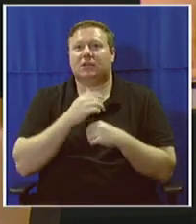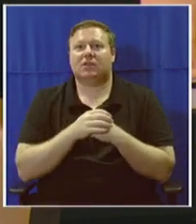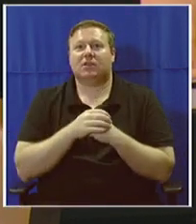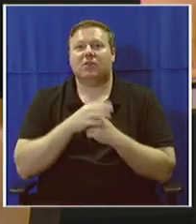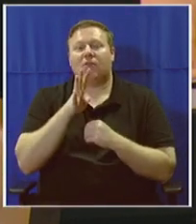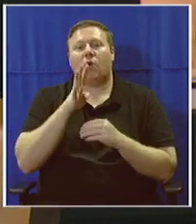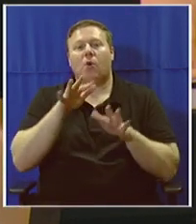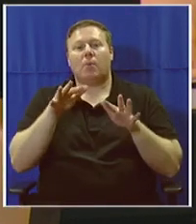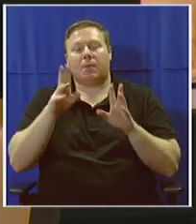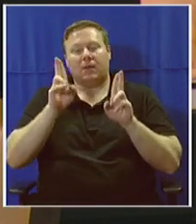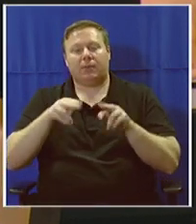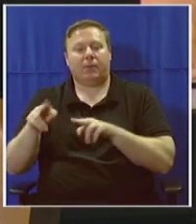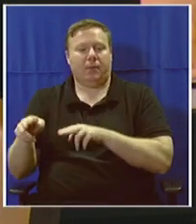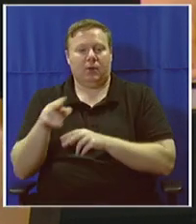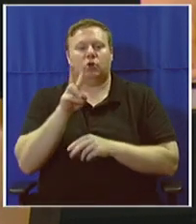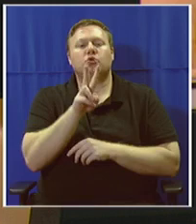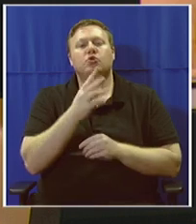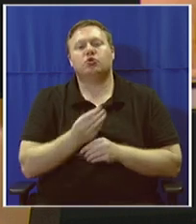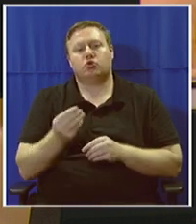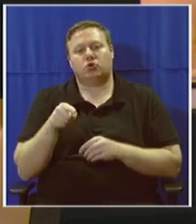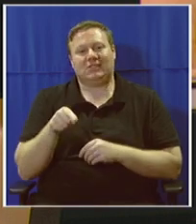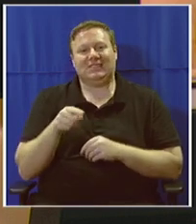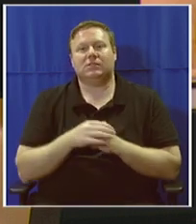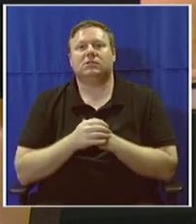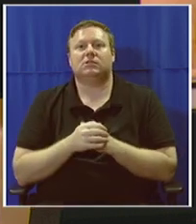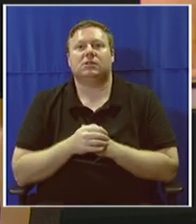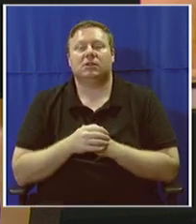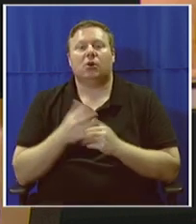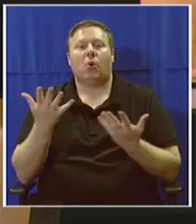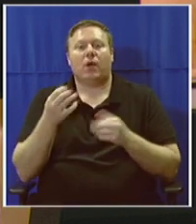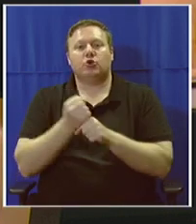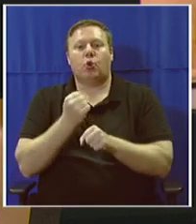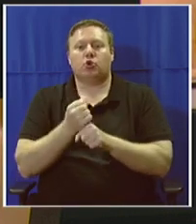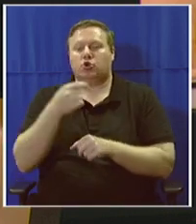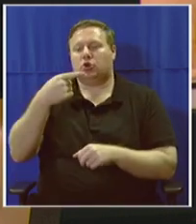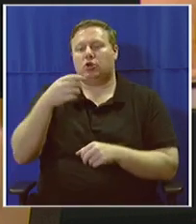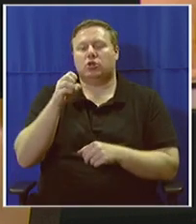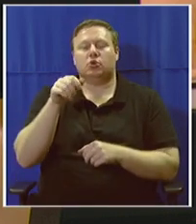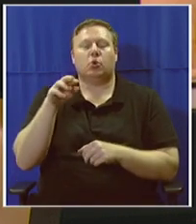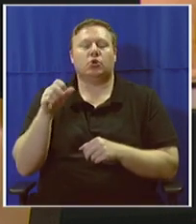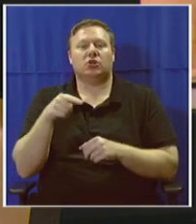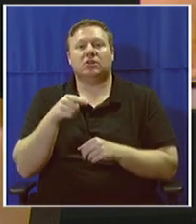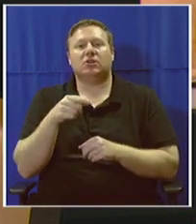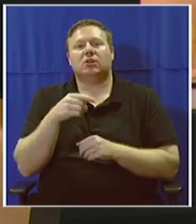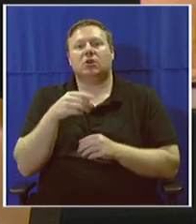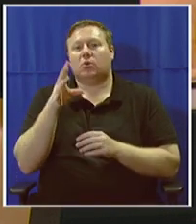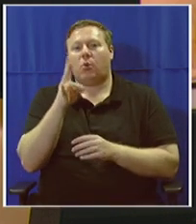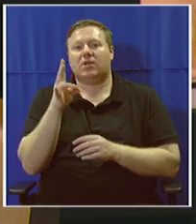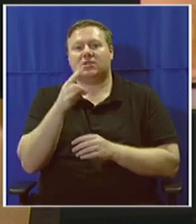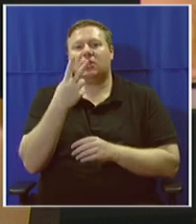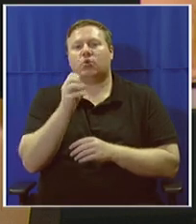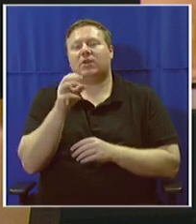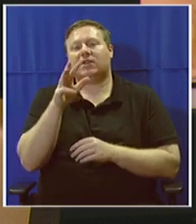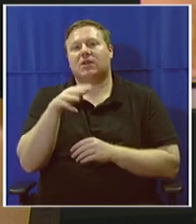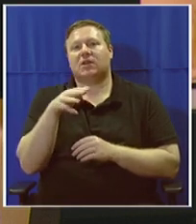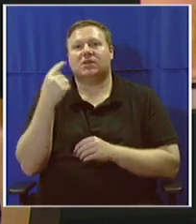children, in the Dube village, Tembaletu, George, on Wednesday, the 16th of October, 2019, after all 4